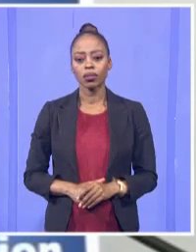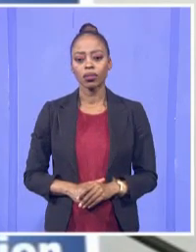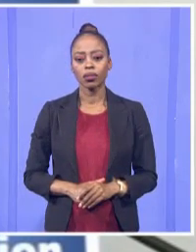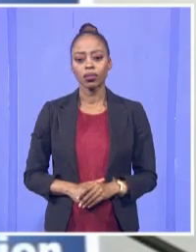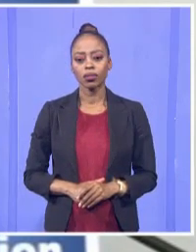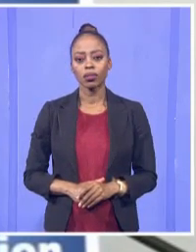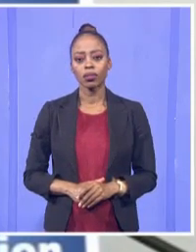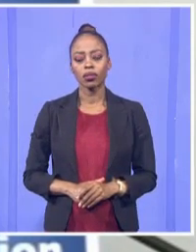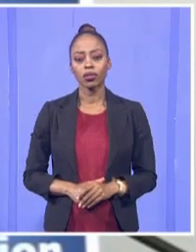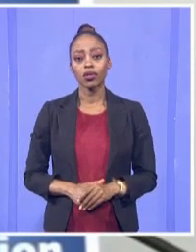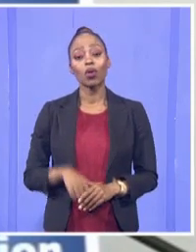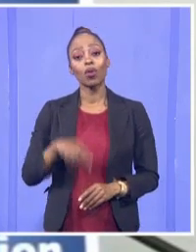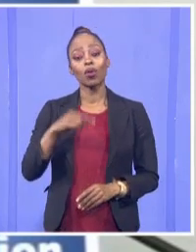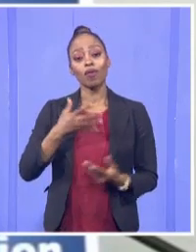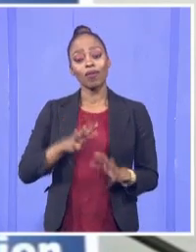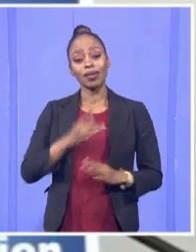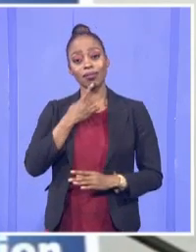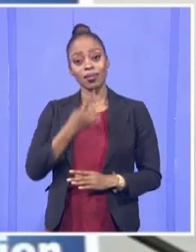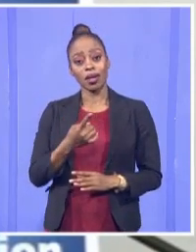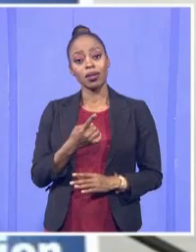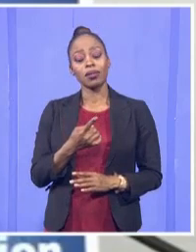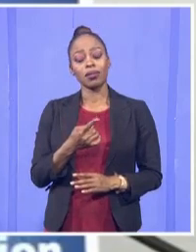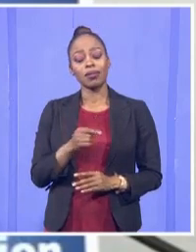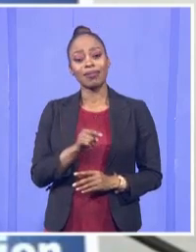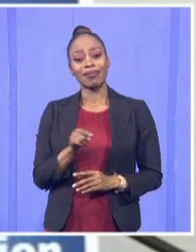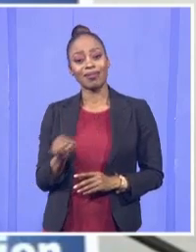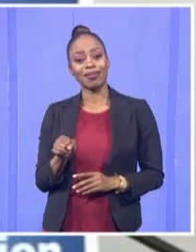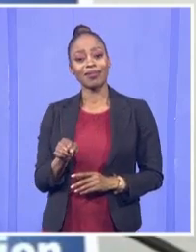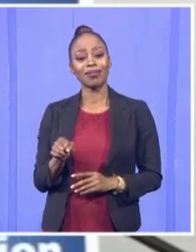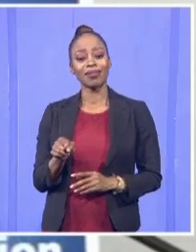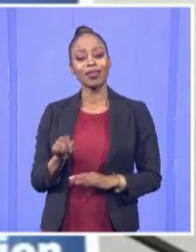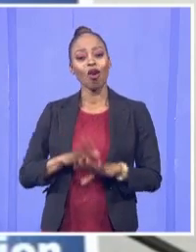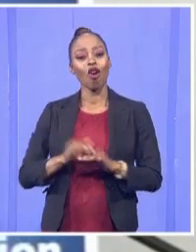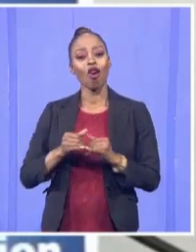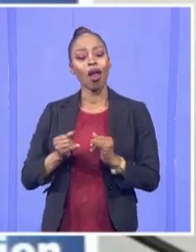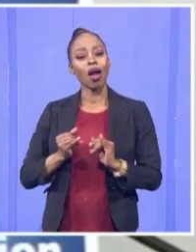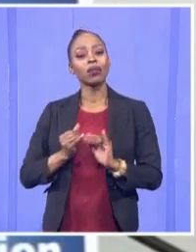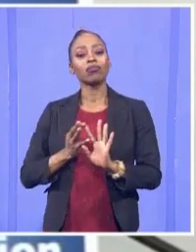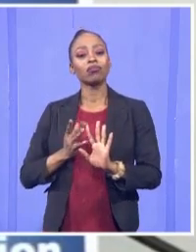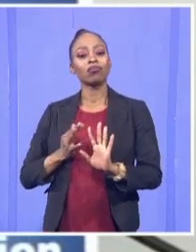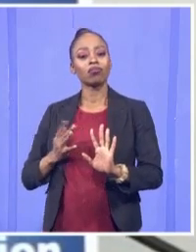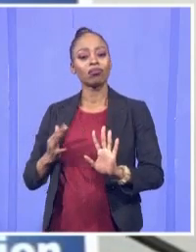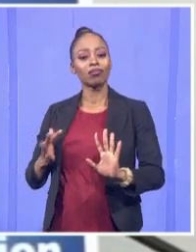We've indicated that this is an electronic queuing system,